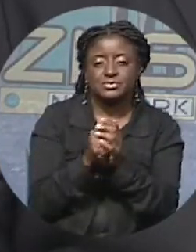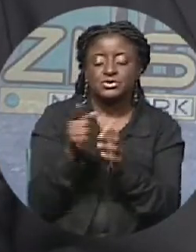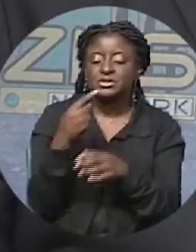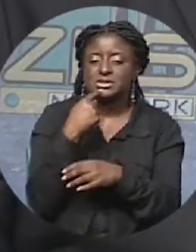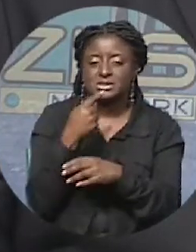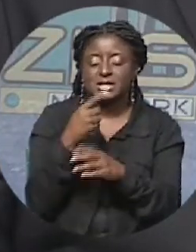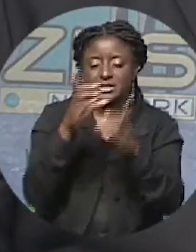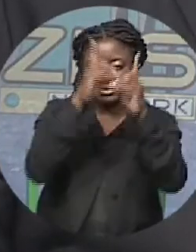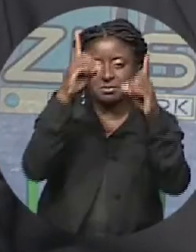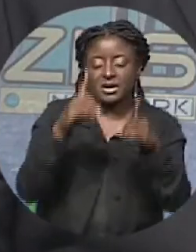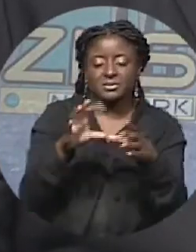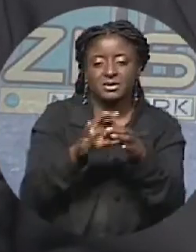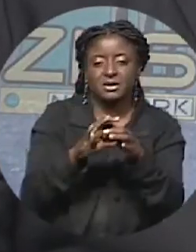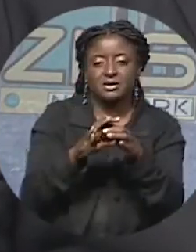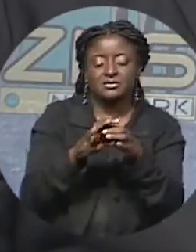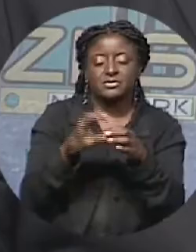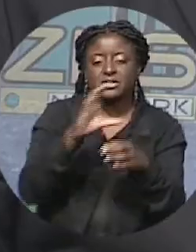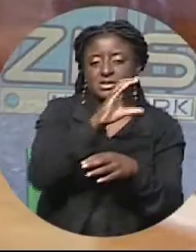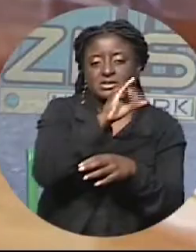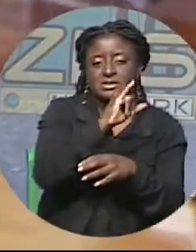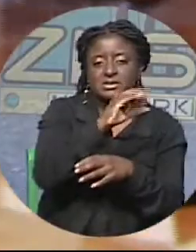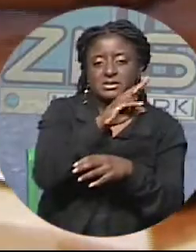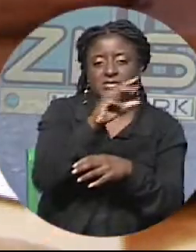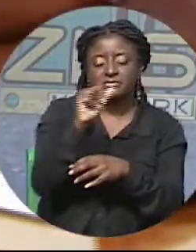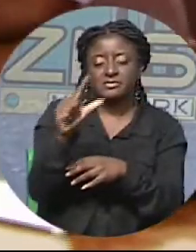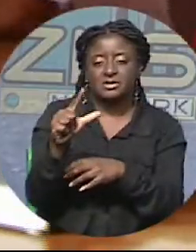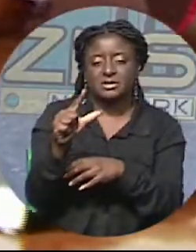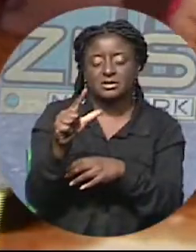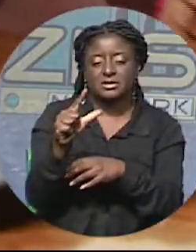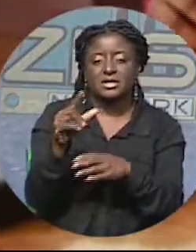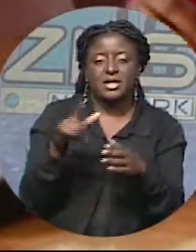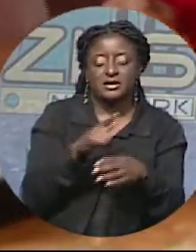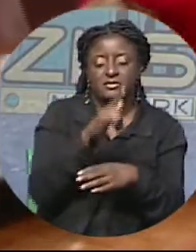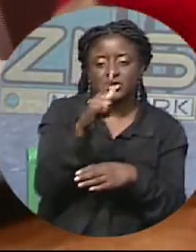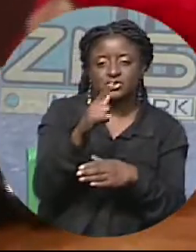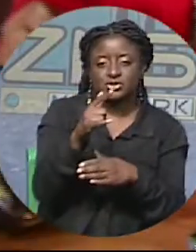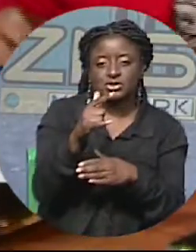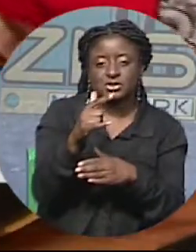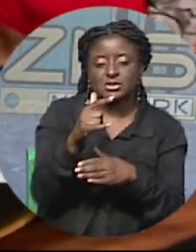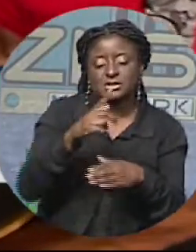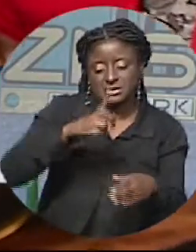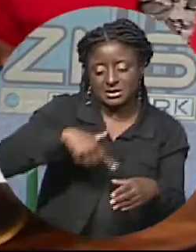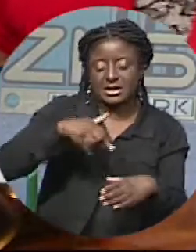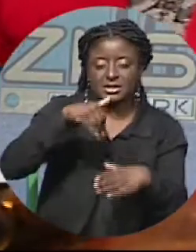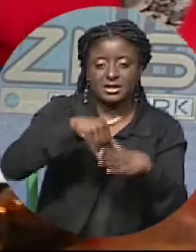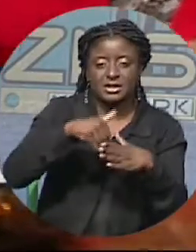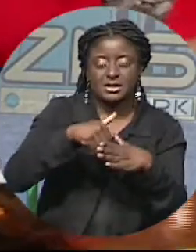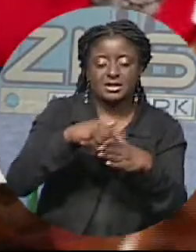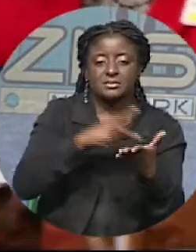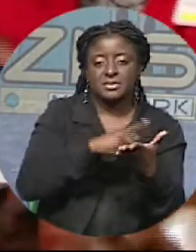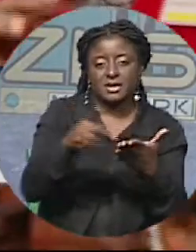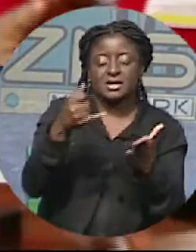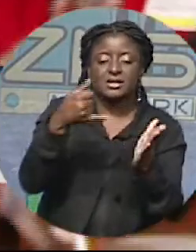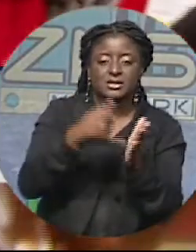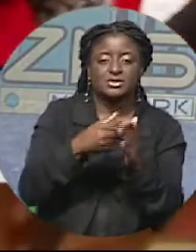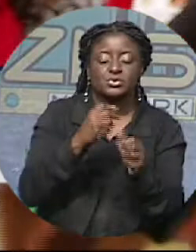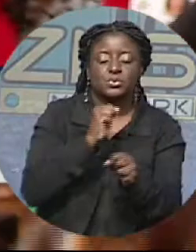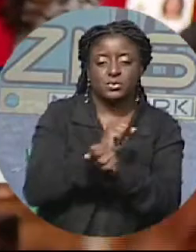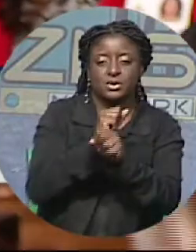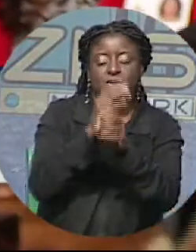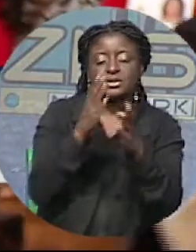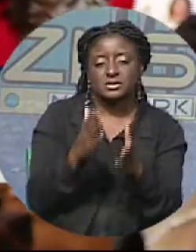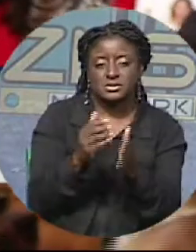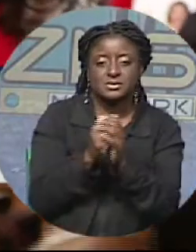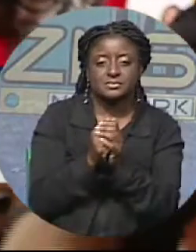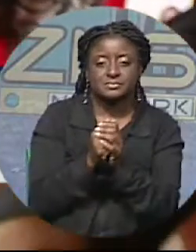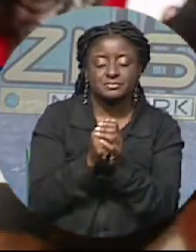dispensing holiday pay to employees. President of the Bahamas Air Traffic Controllers Union, LaShanne Gray, would not confirm whether the union